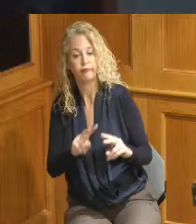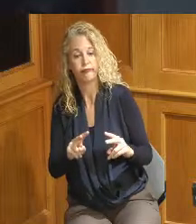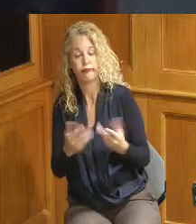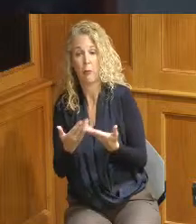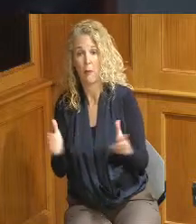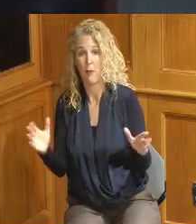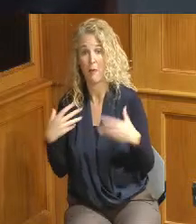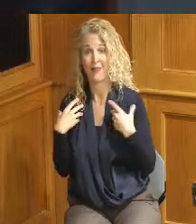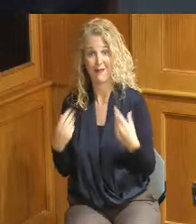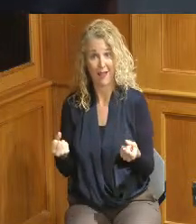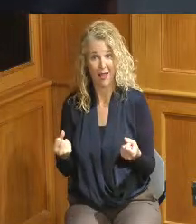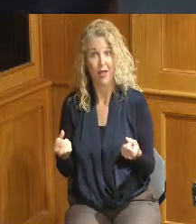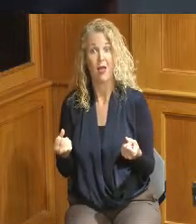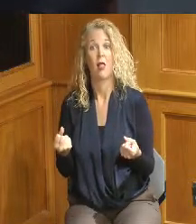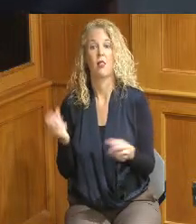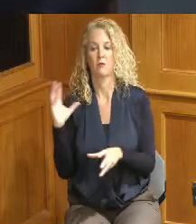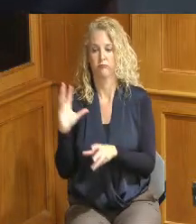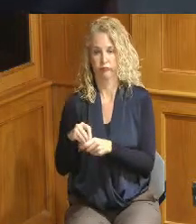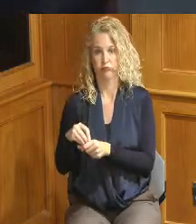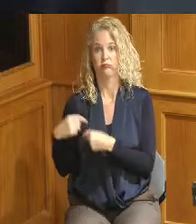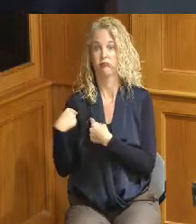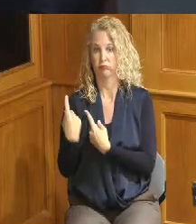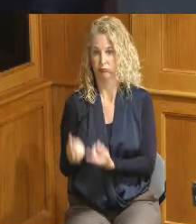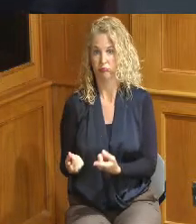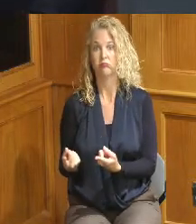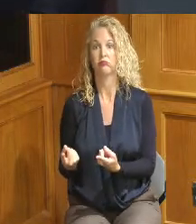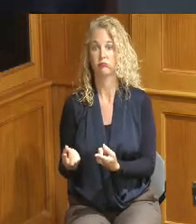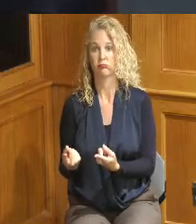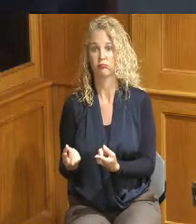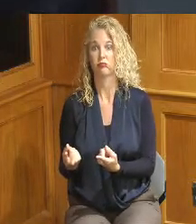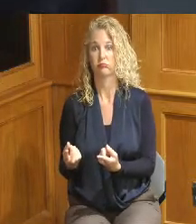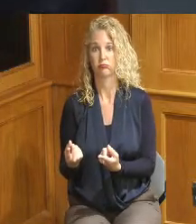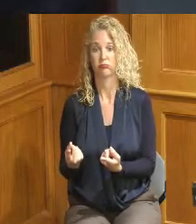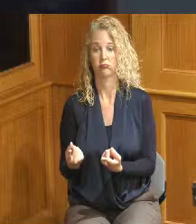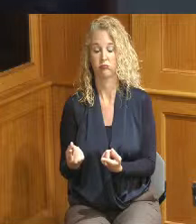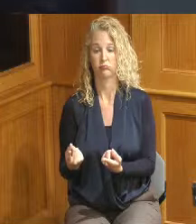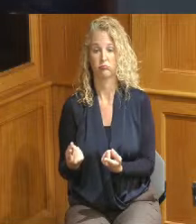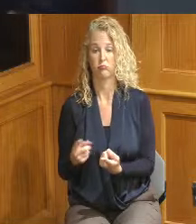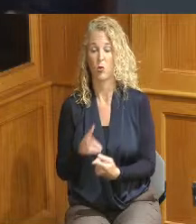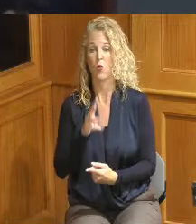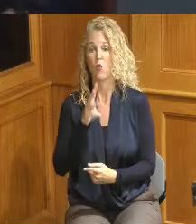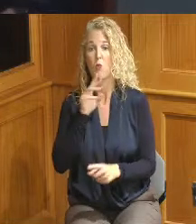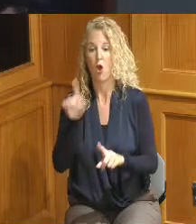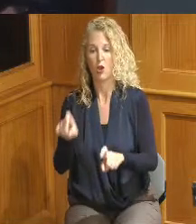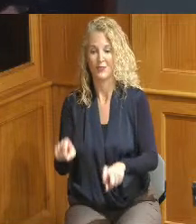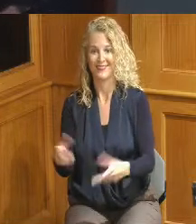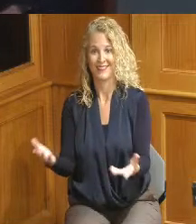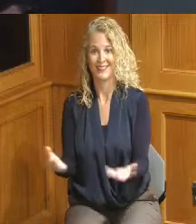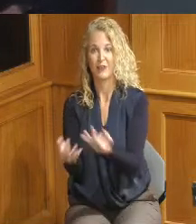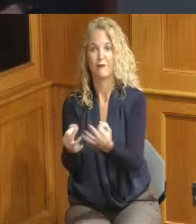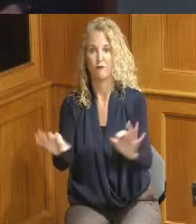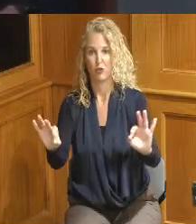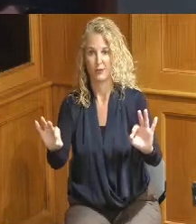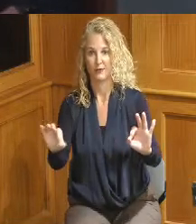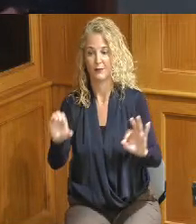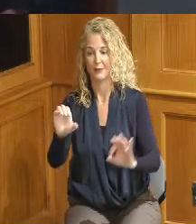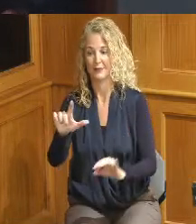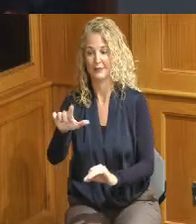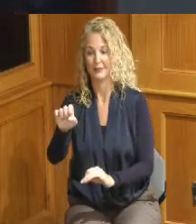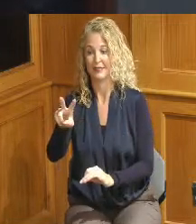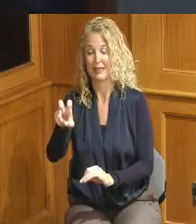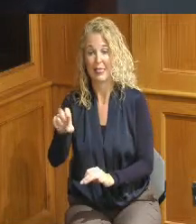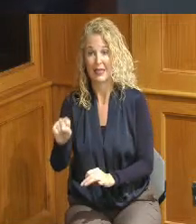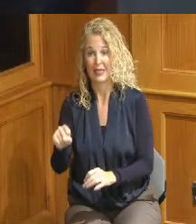has been and will continue to provide no-cost water testing. But Cleves and everybody else reports